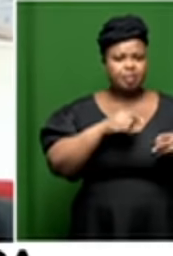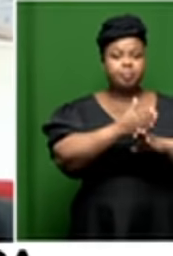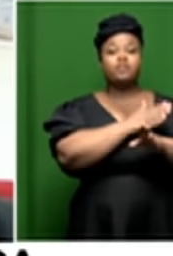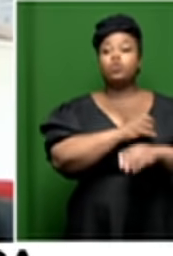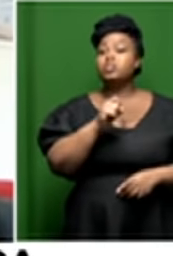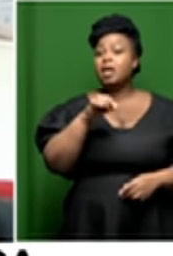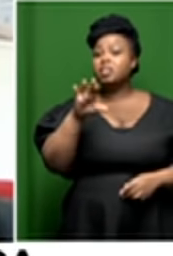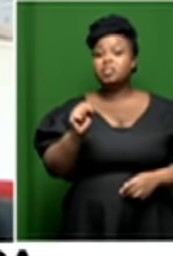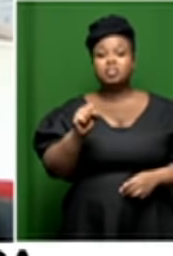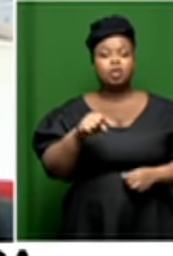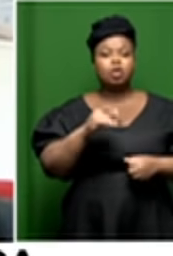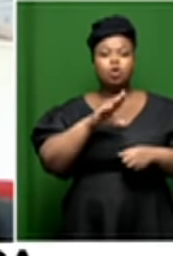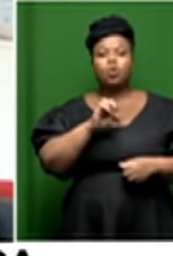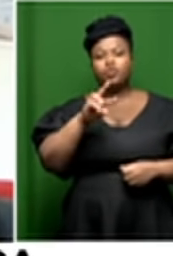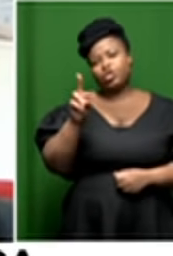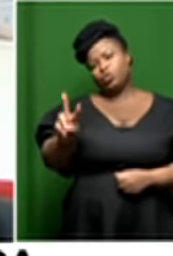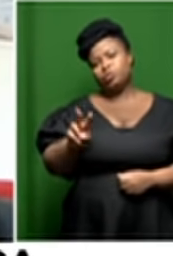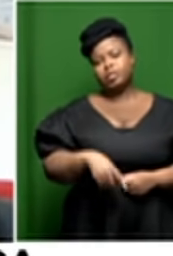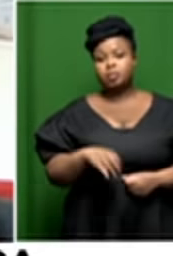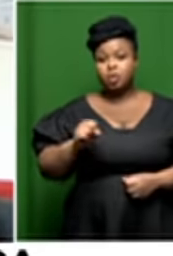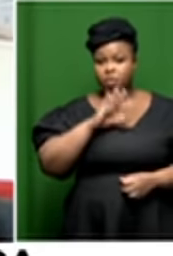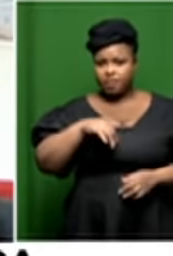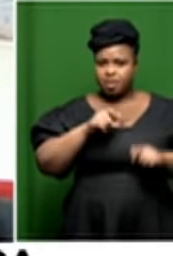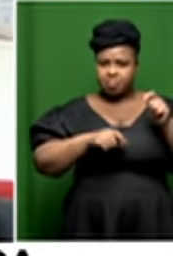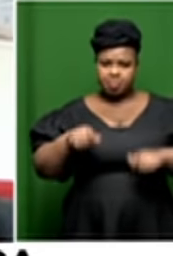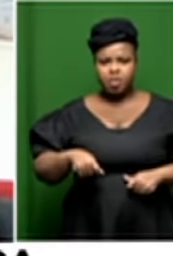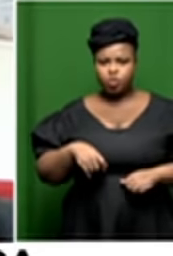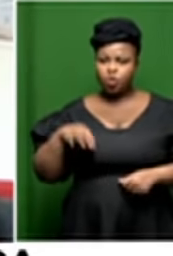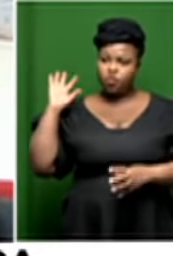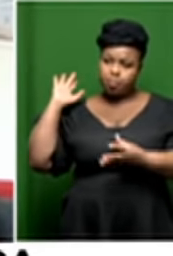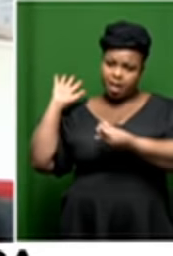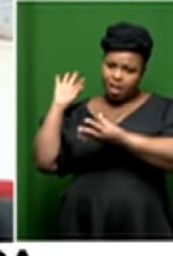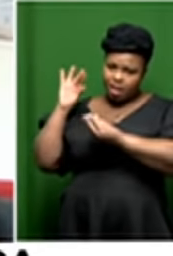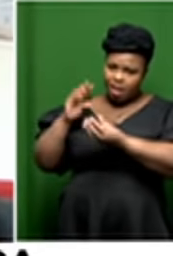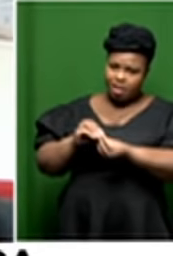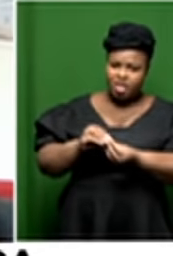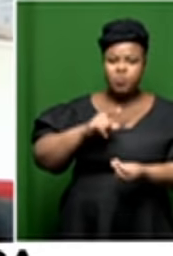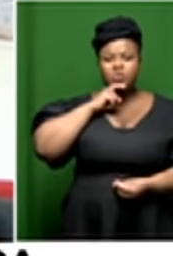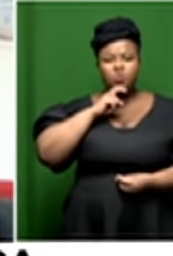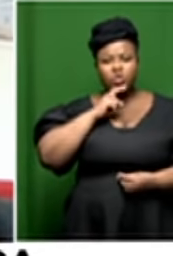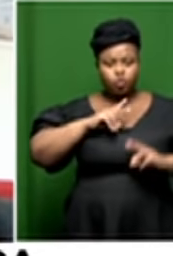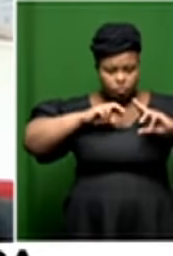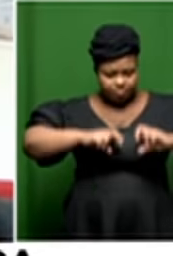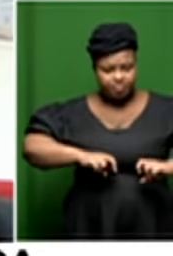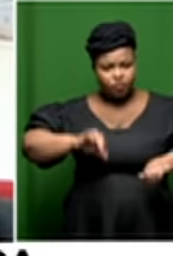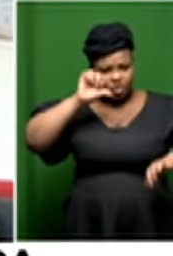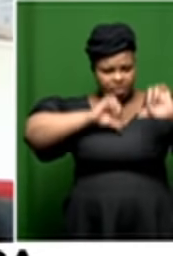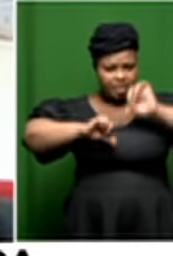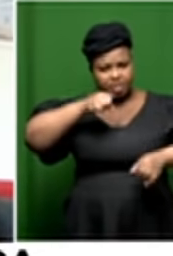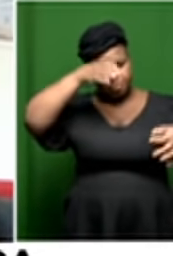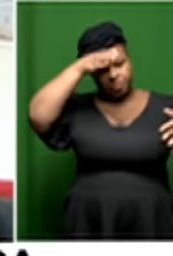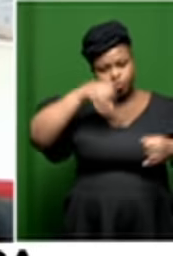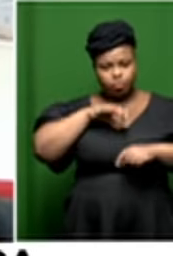SARS-CoV-2. And as South Africans, we've really rapidly tailored what we have and what we were using for other pathogens and pivoted rapidly